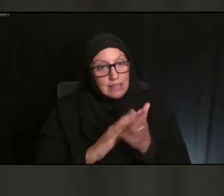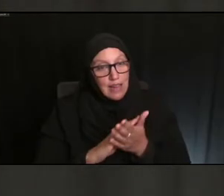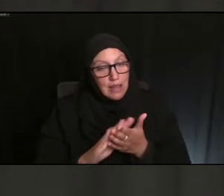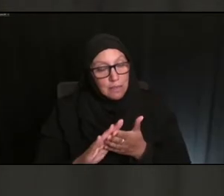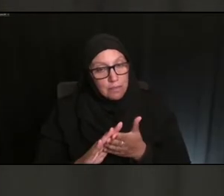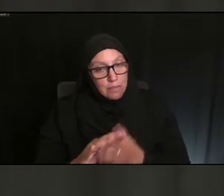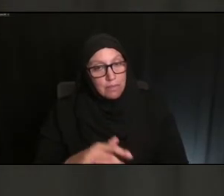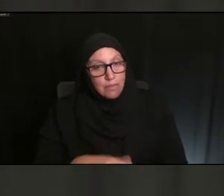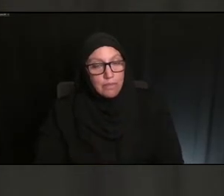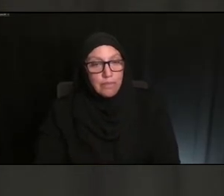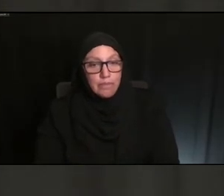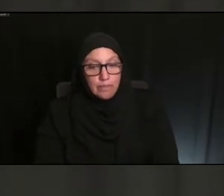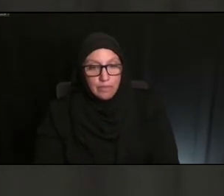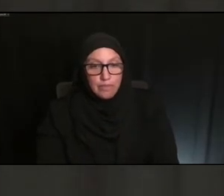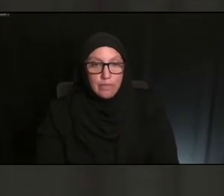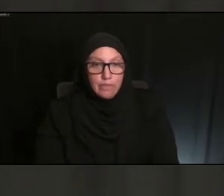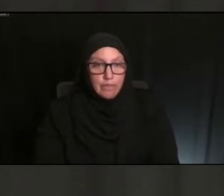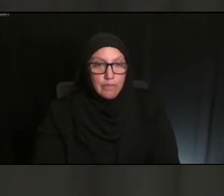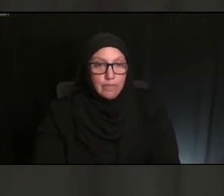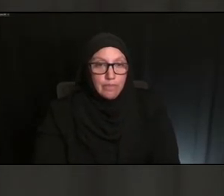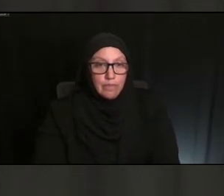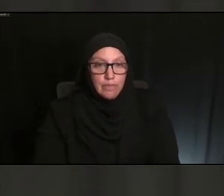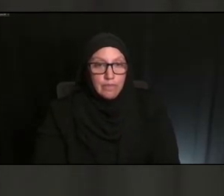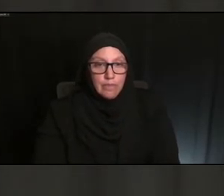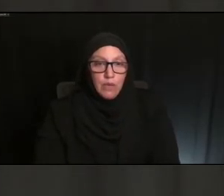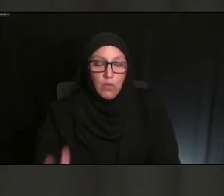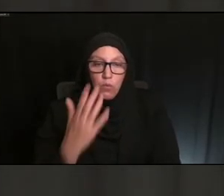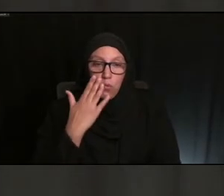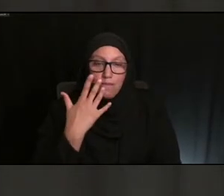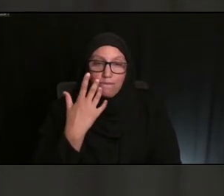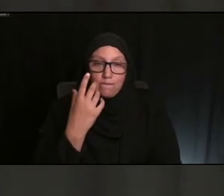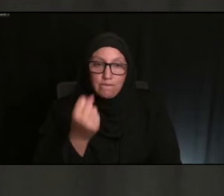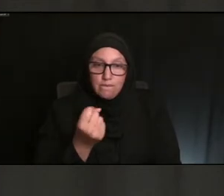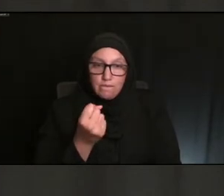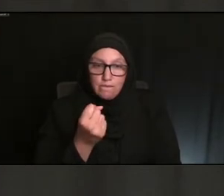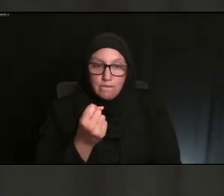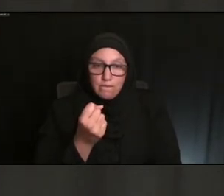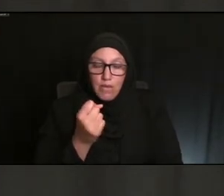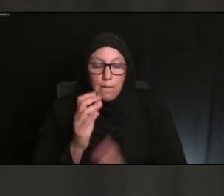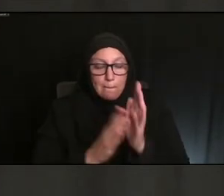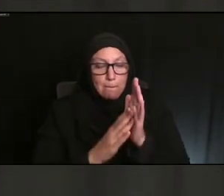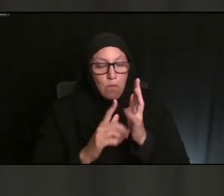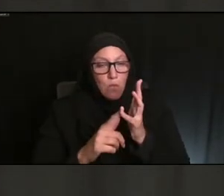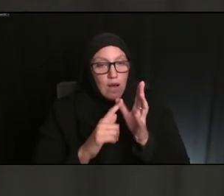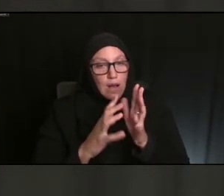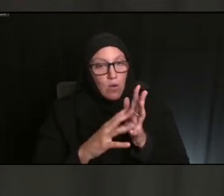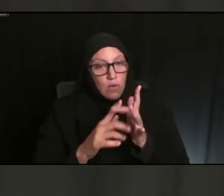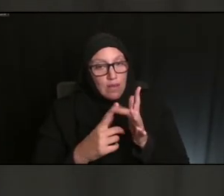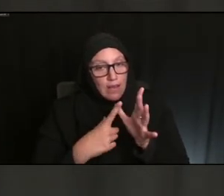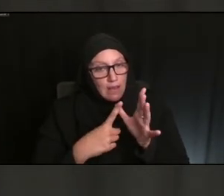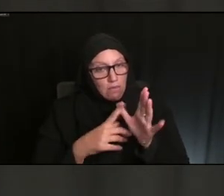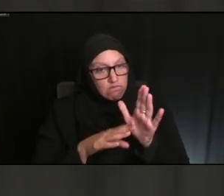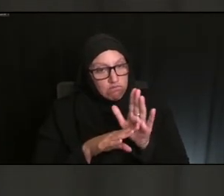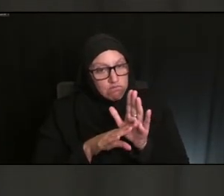came at the time of the rise of Banu Umayyah. You had Muawiyah, he led to the rise,